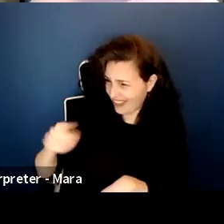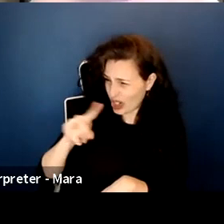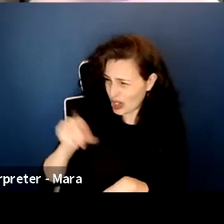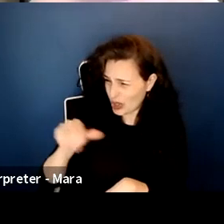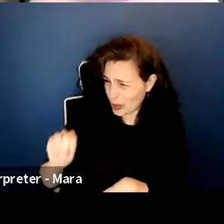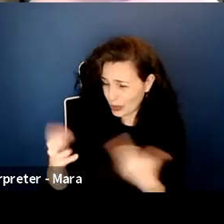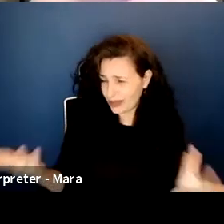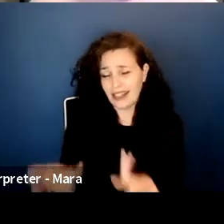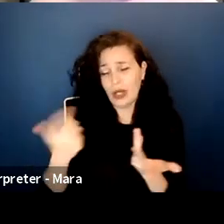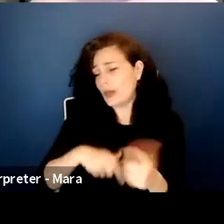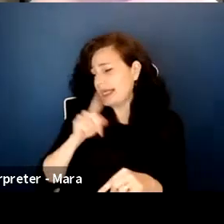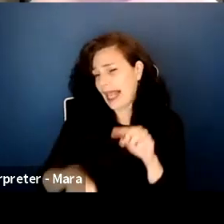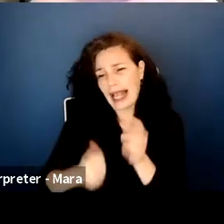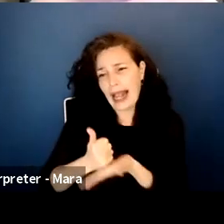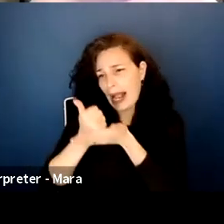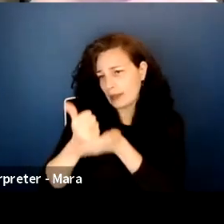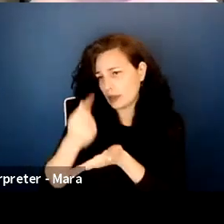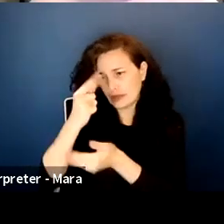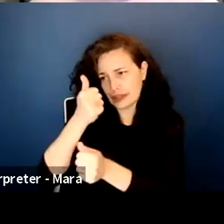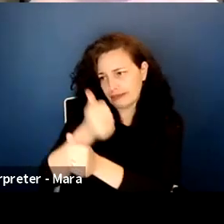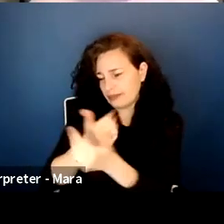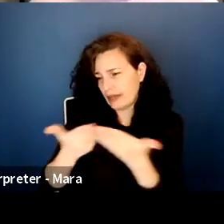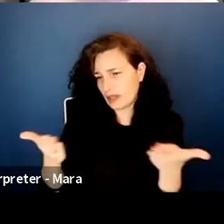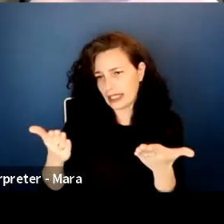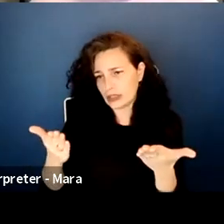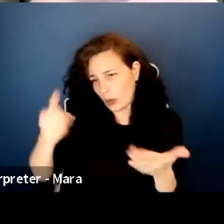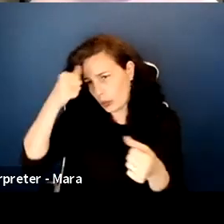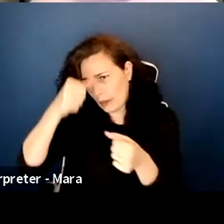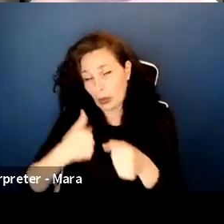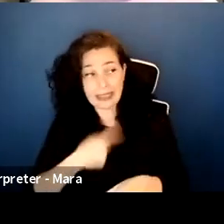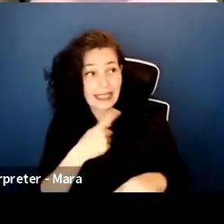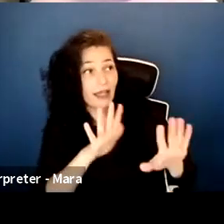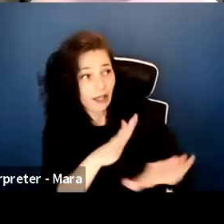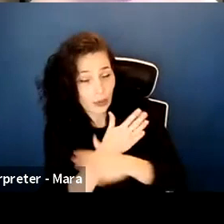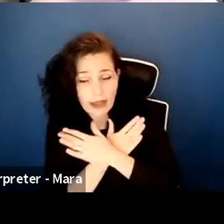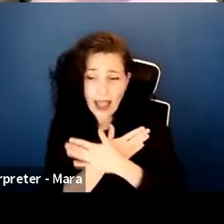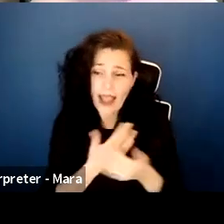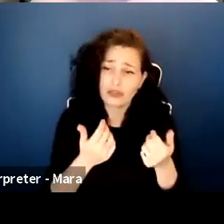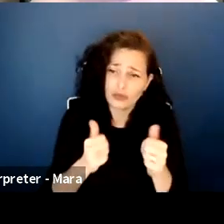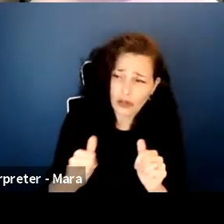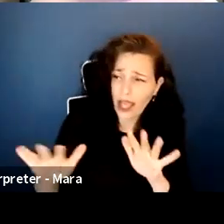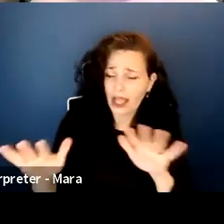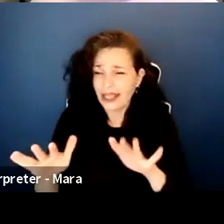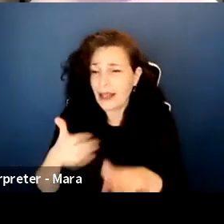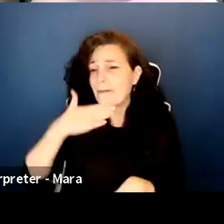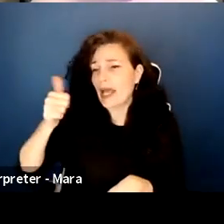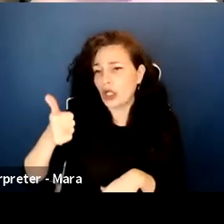And when we say just relax, we'll do it again, we'll look at your tape, but try to do a trial run ahead of